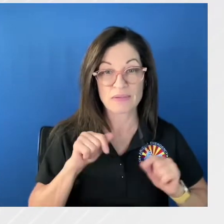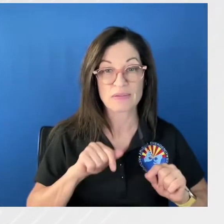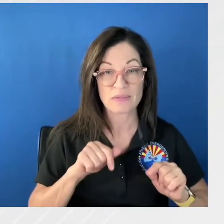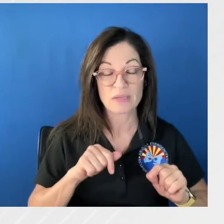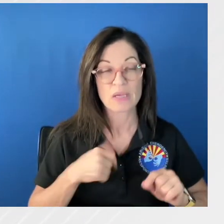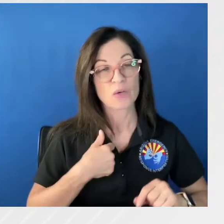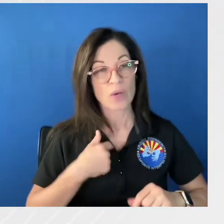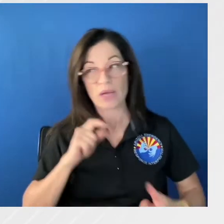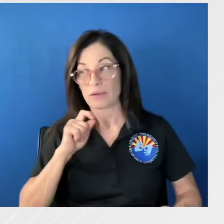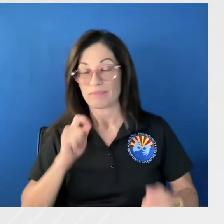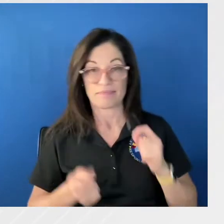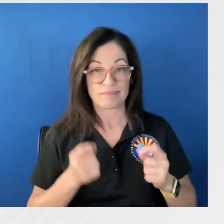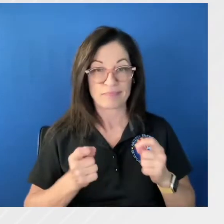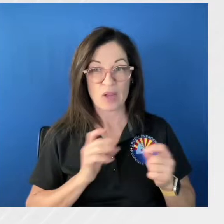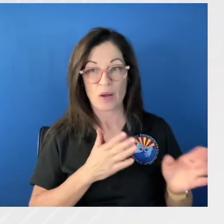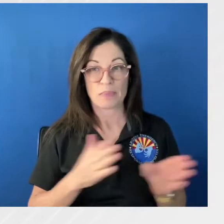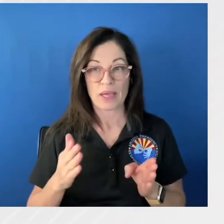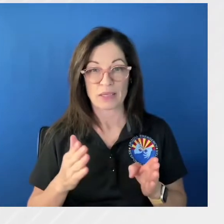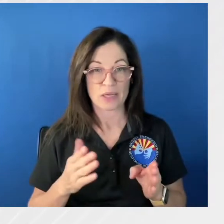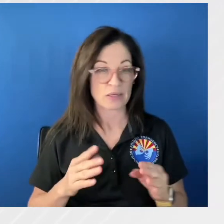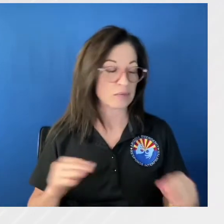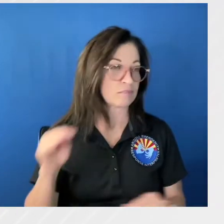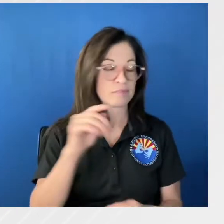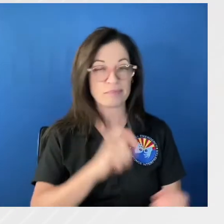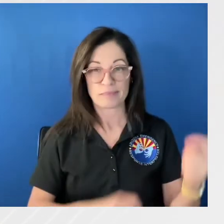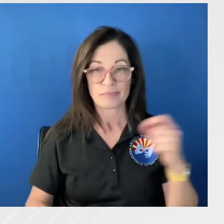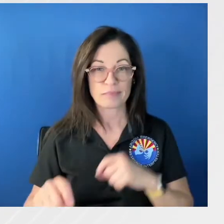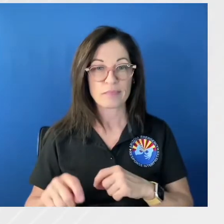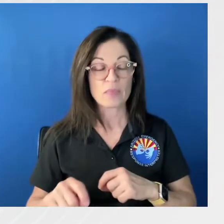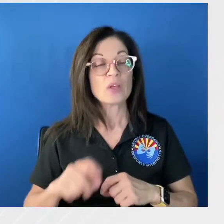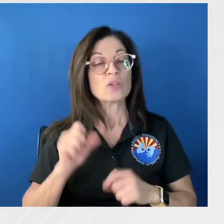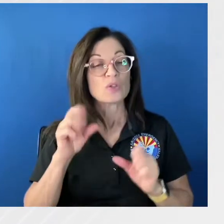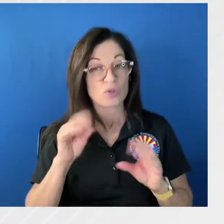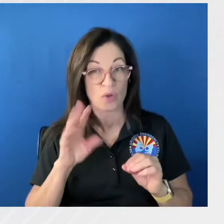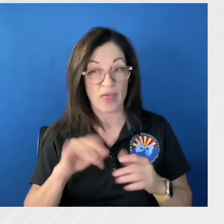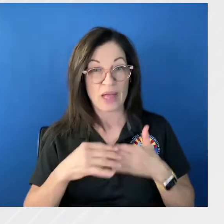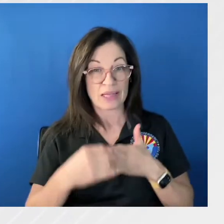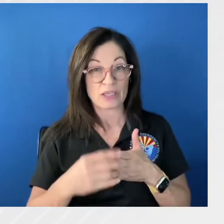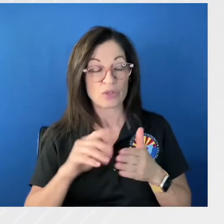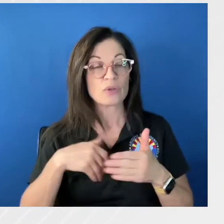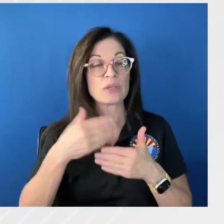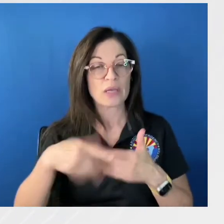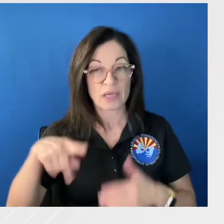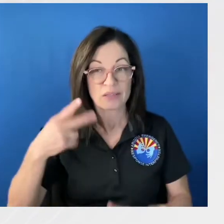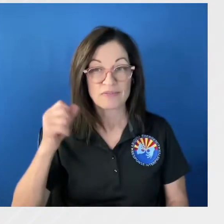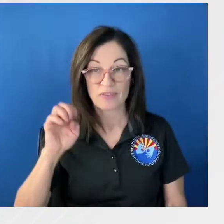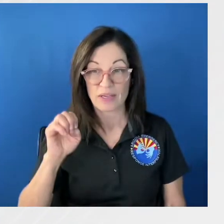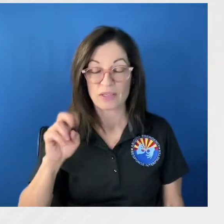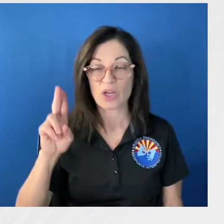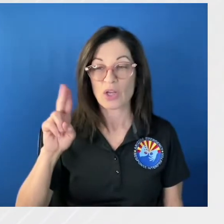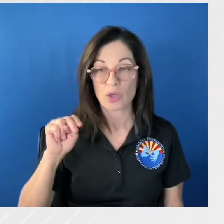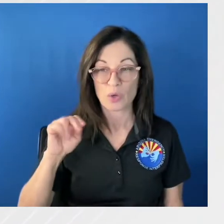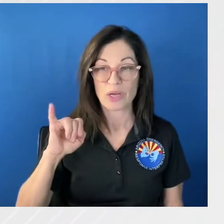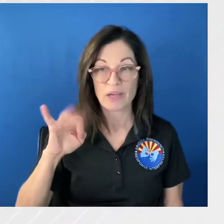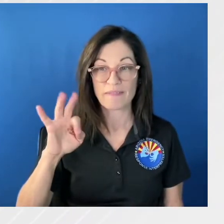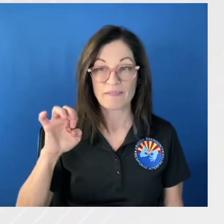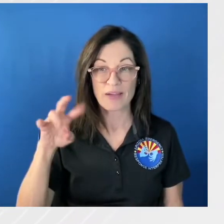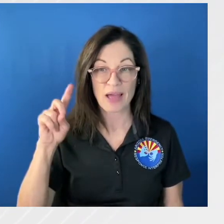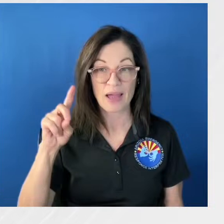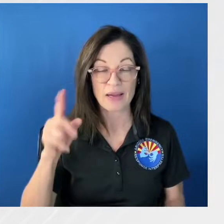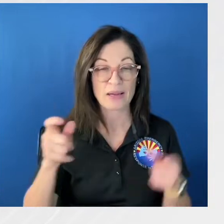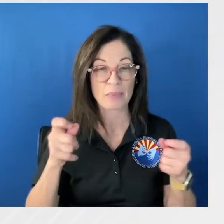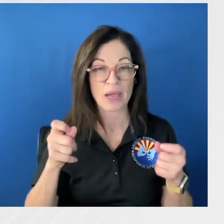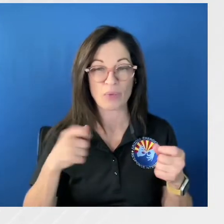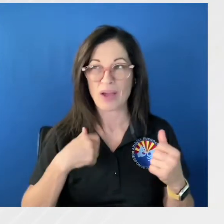readjust. Our plans had to readjust. So what that takes us into is the next phase of unified command. We bring all these agencies together because we can't